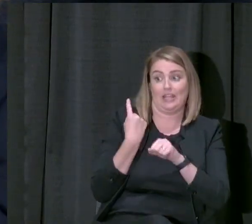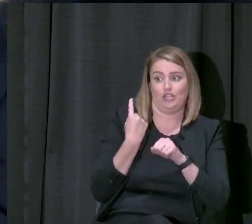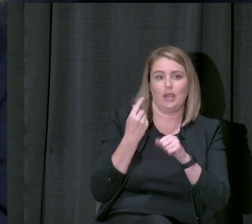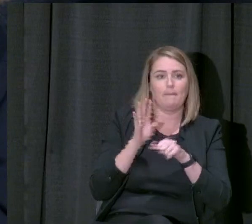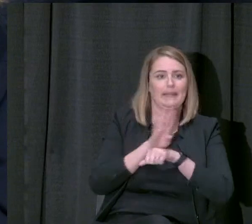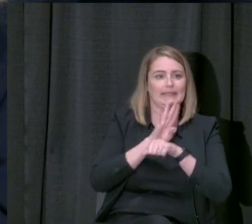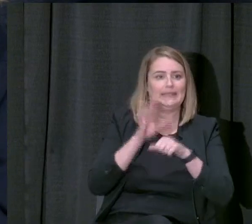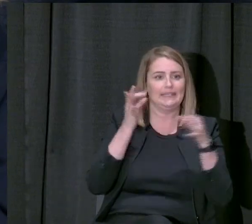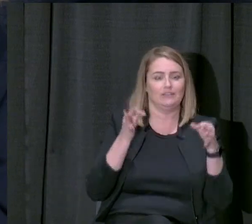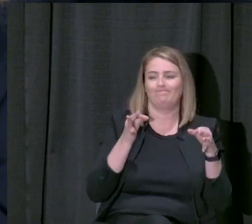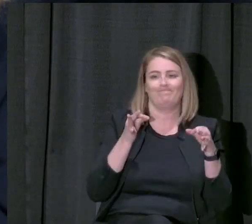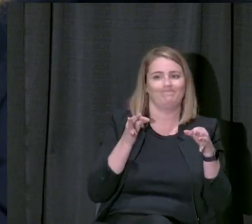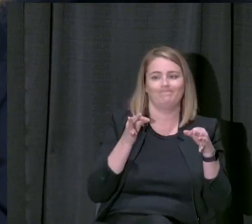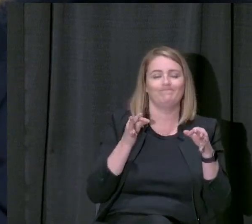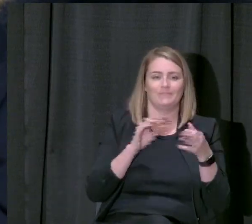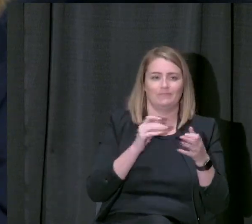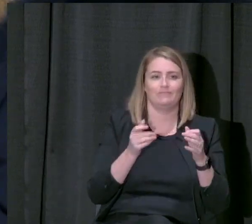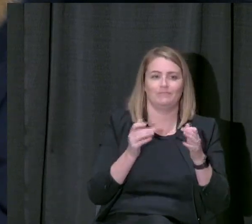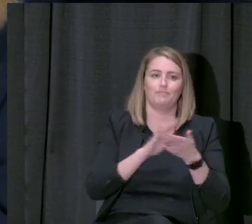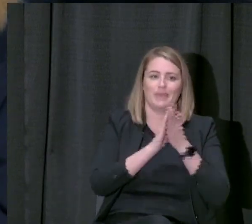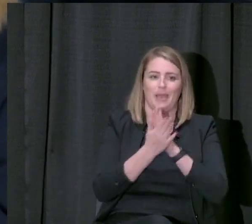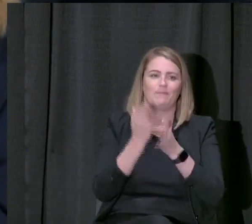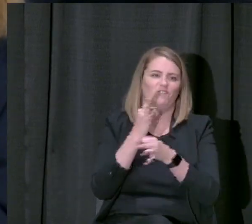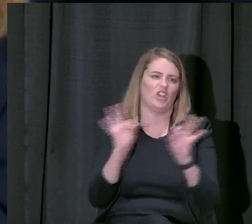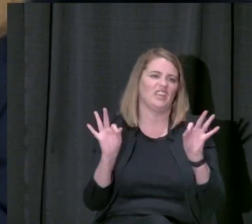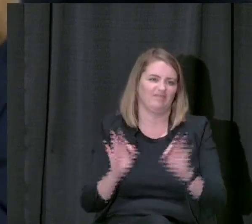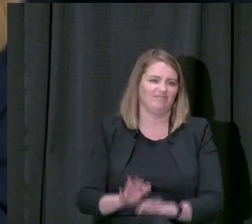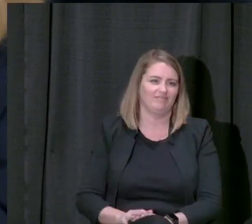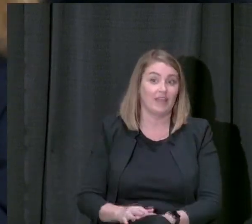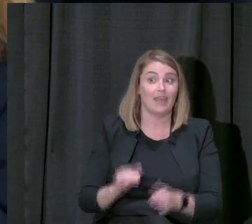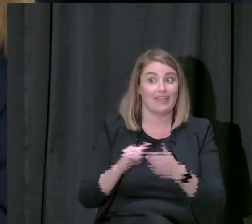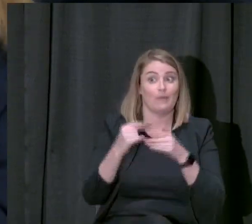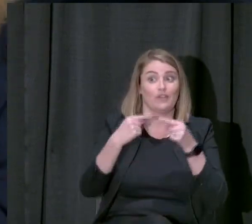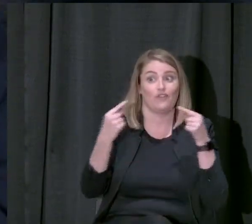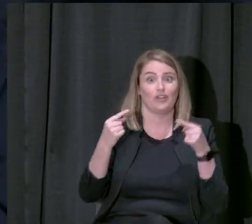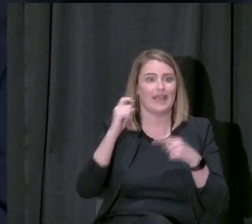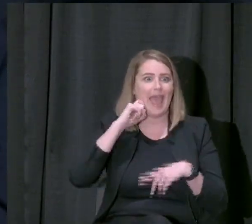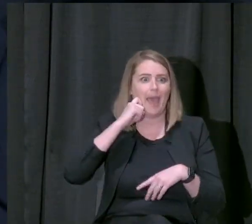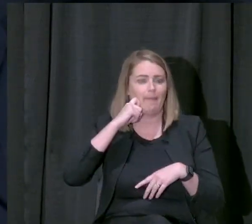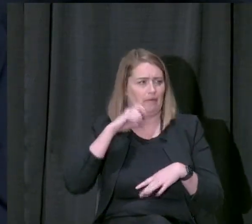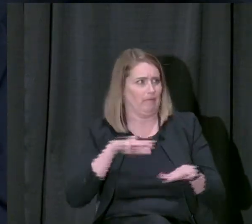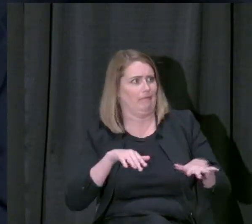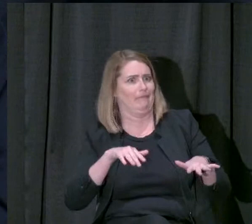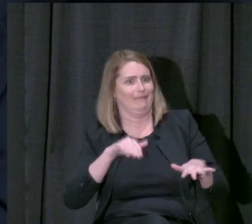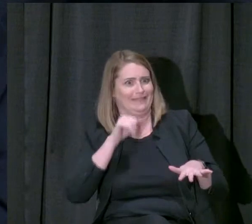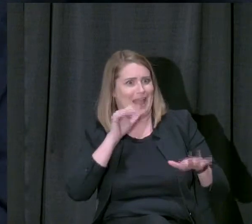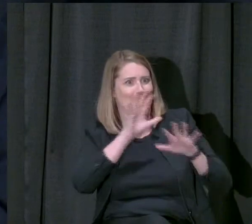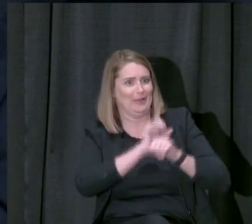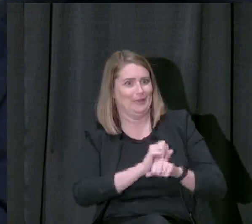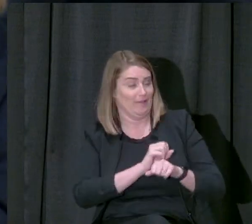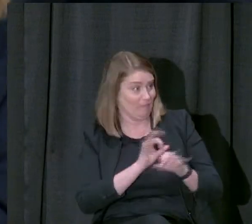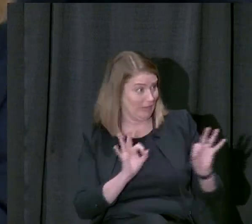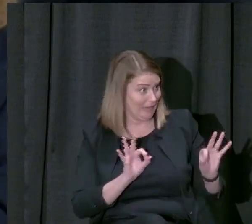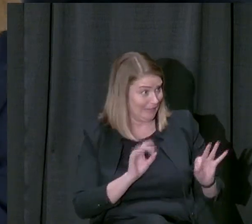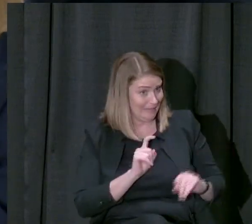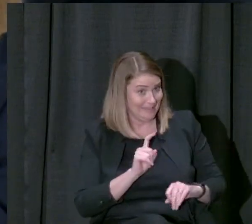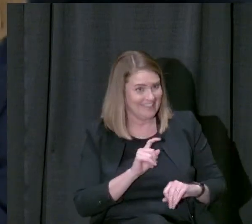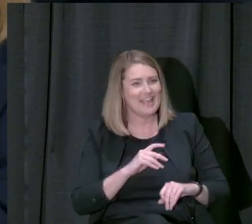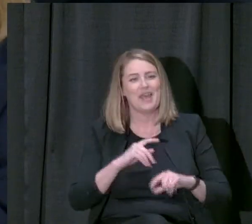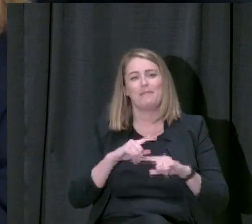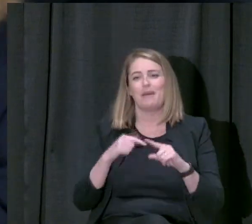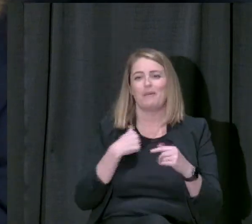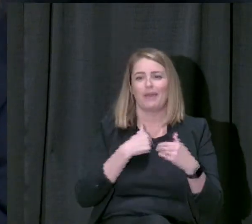take that free, which was, I think, reverse of what Apple was mostly used to. But we have over